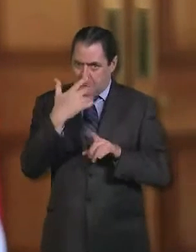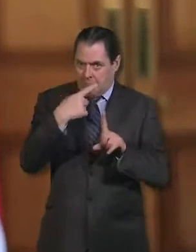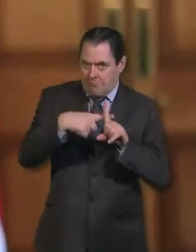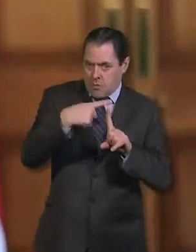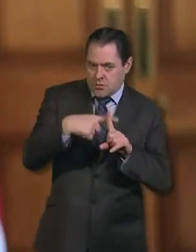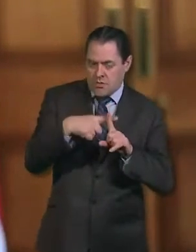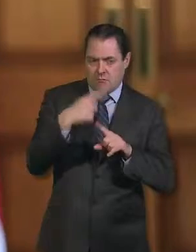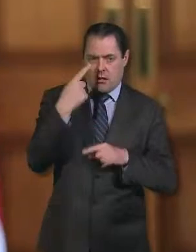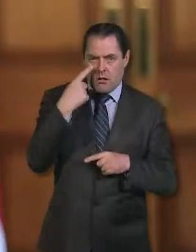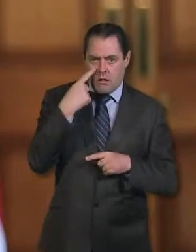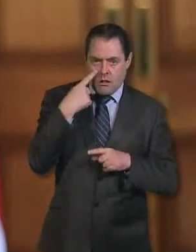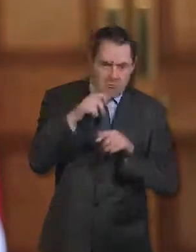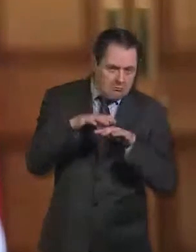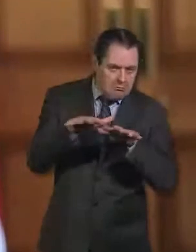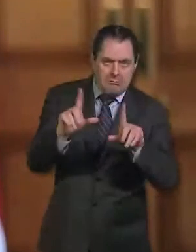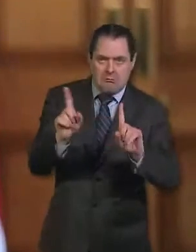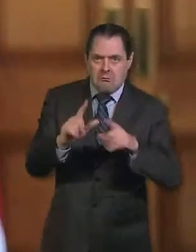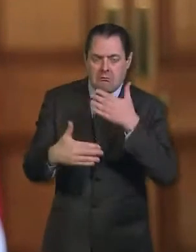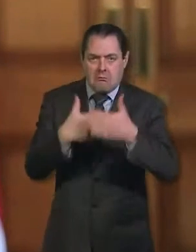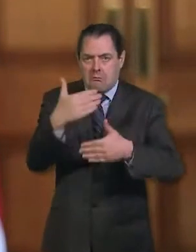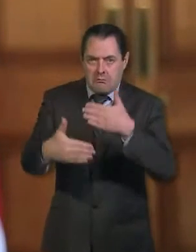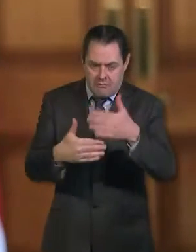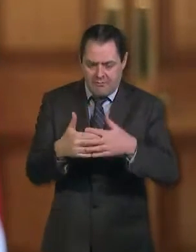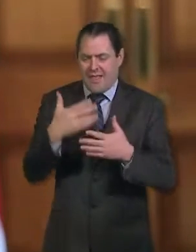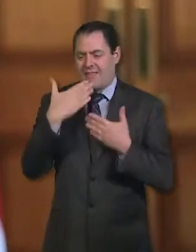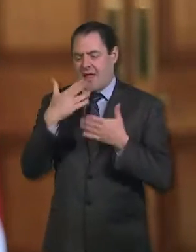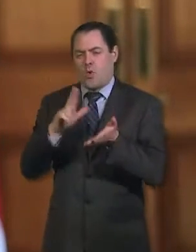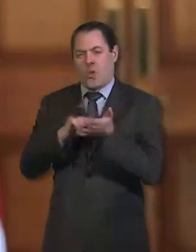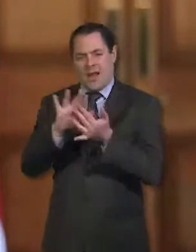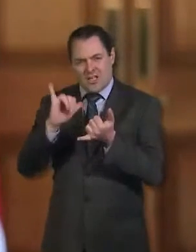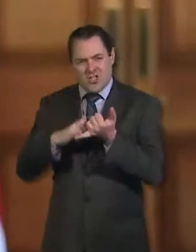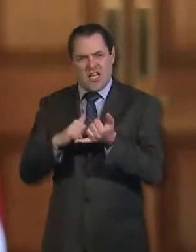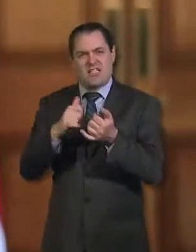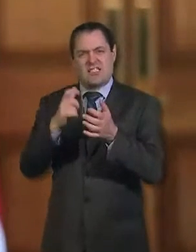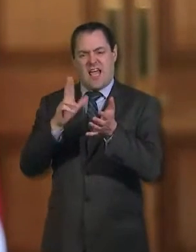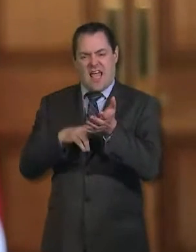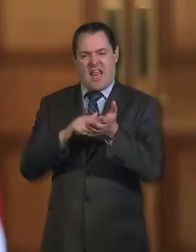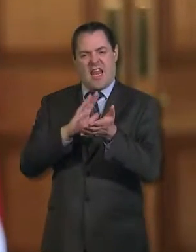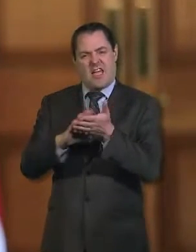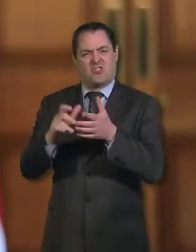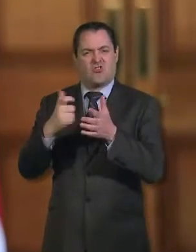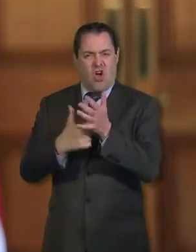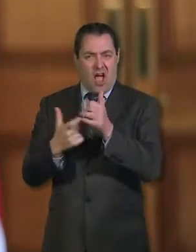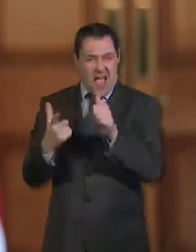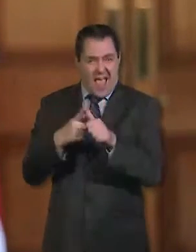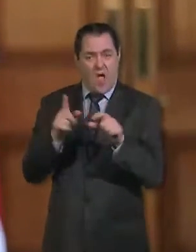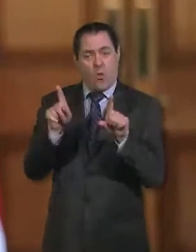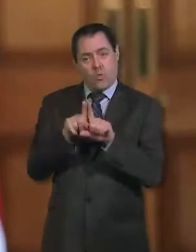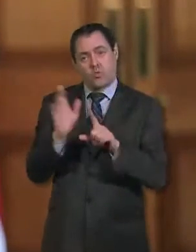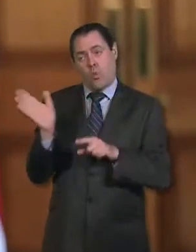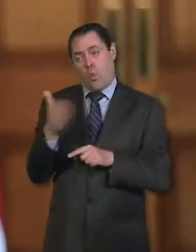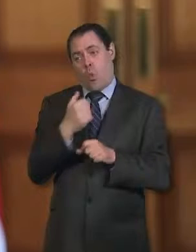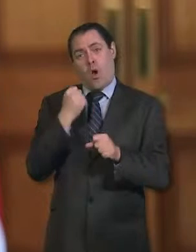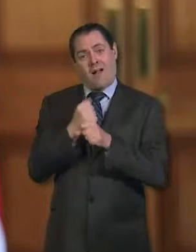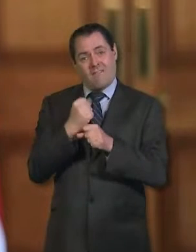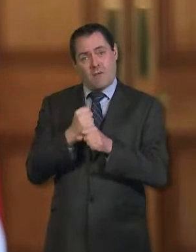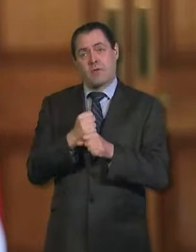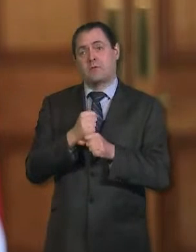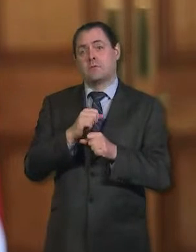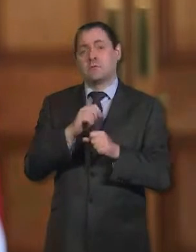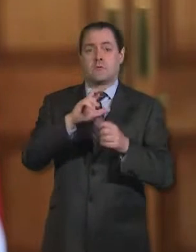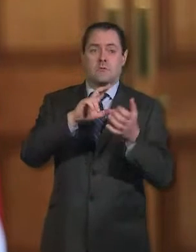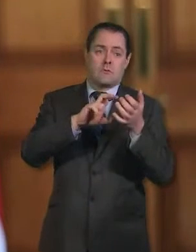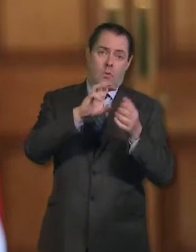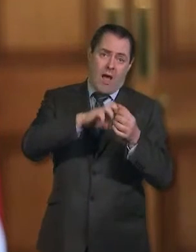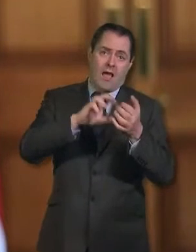the MHRA, the devolved administrations, because this is UK-wide, and Gilead, the pharmaceutical company, for their work